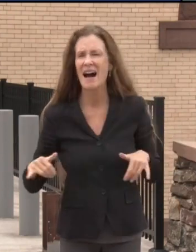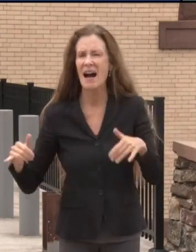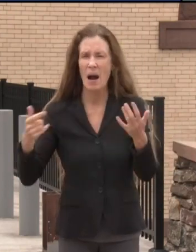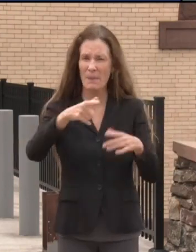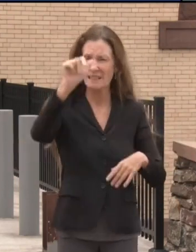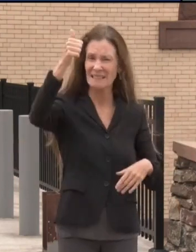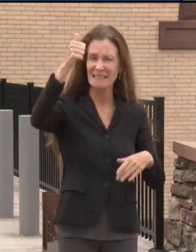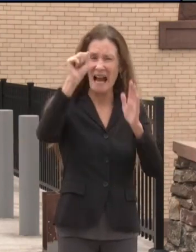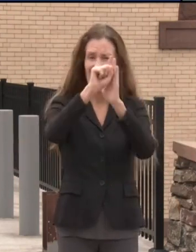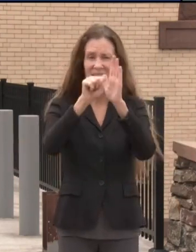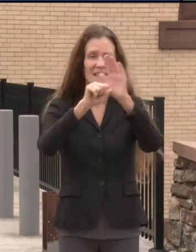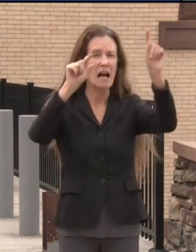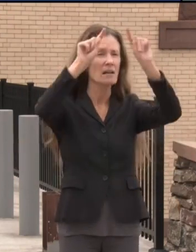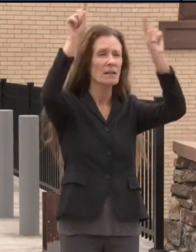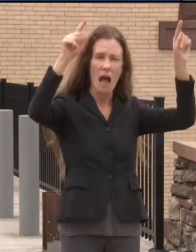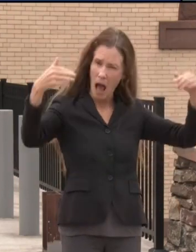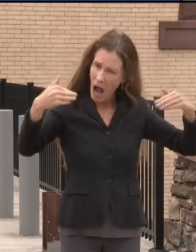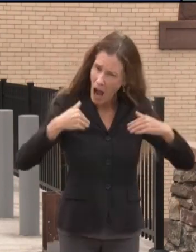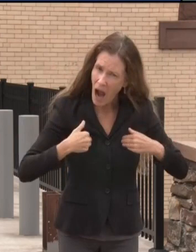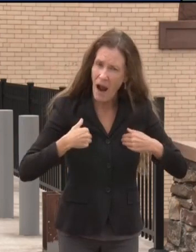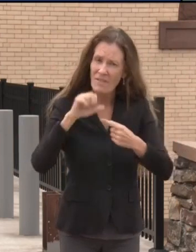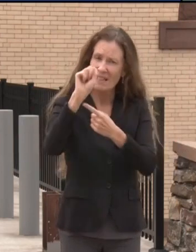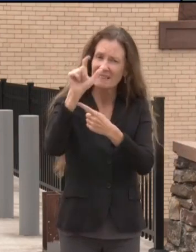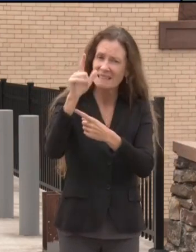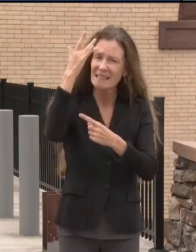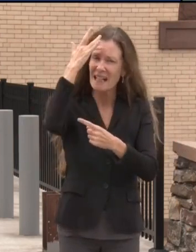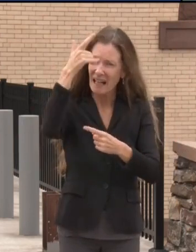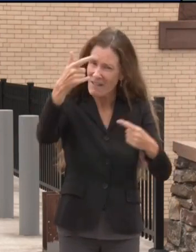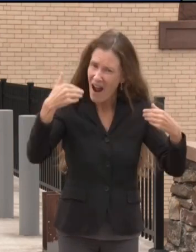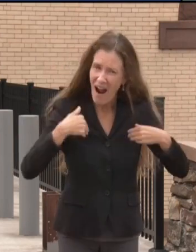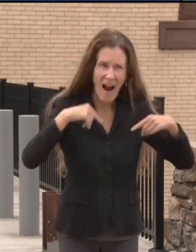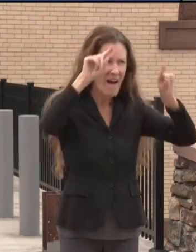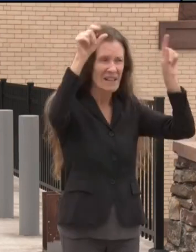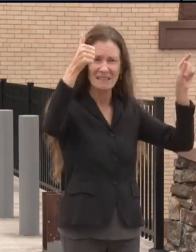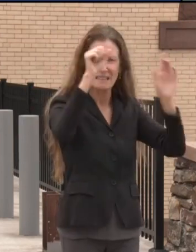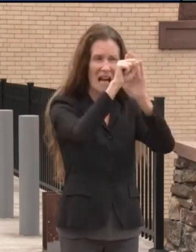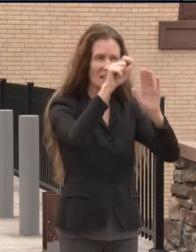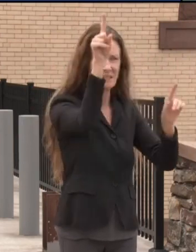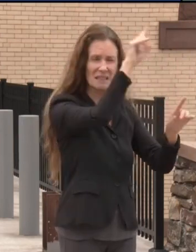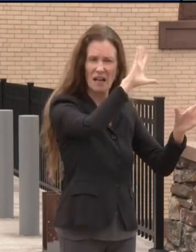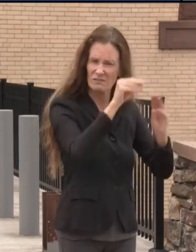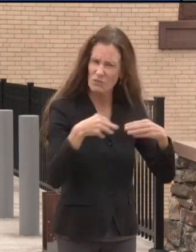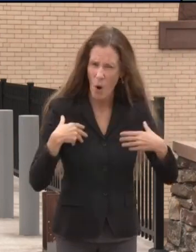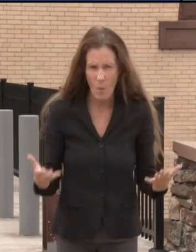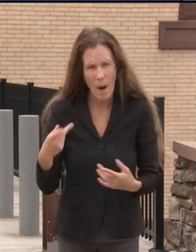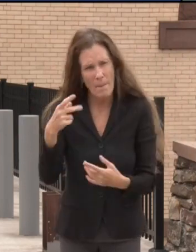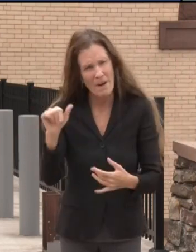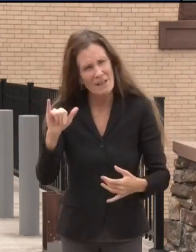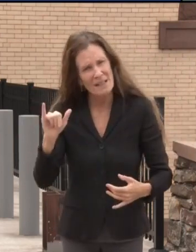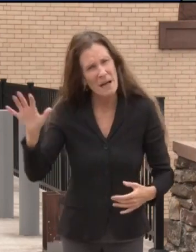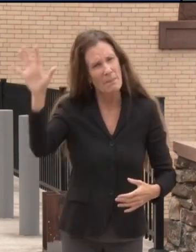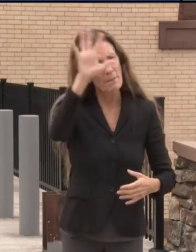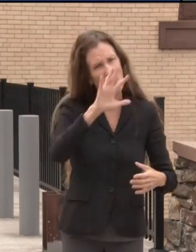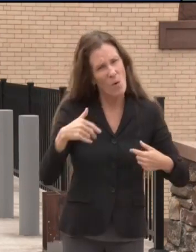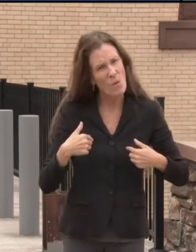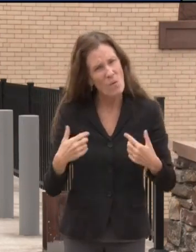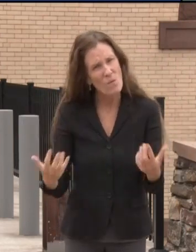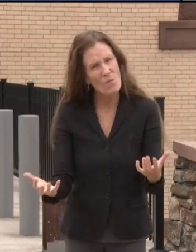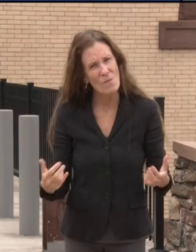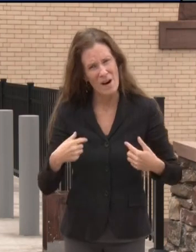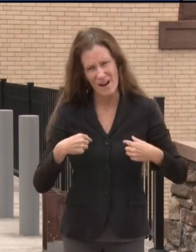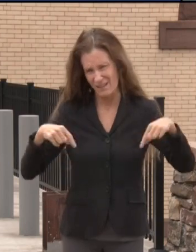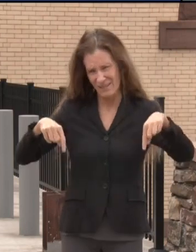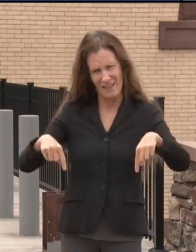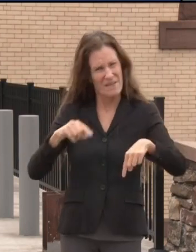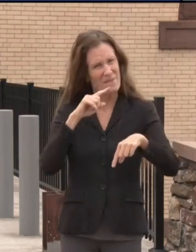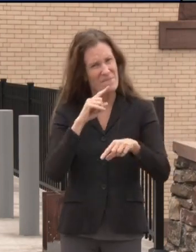It was long before COVID-19 when House and Senate Democrats introduced the Healthy Employee, Healthy Workplace Act. And we're proud to stand together with